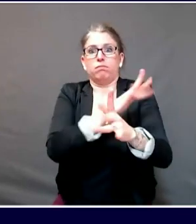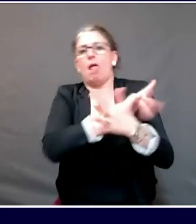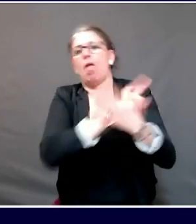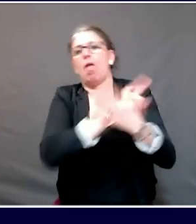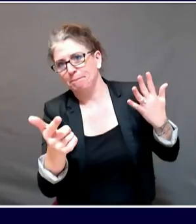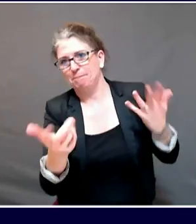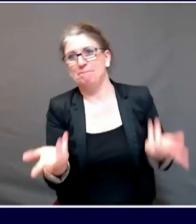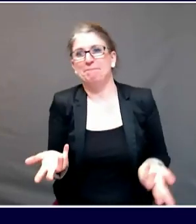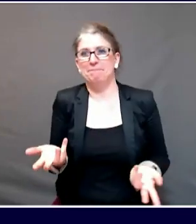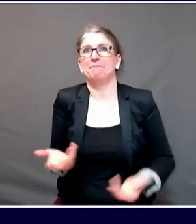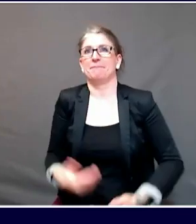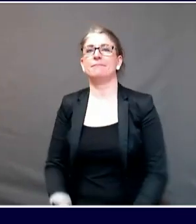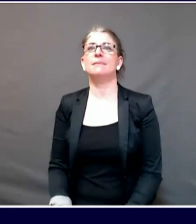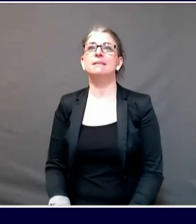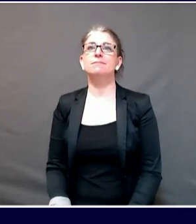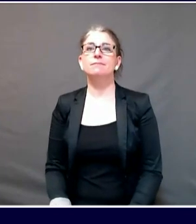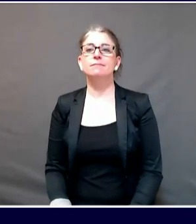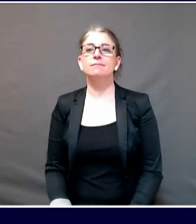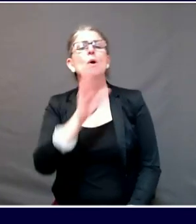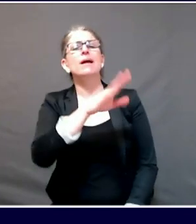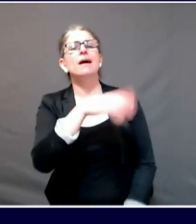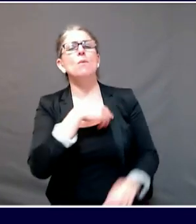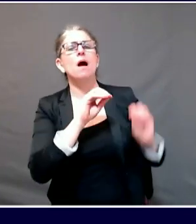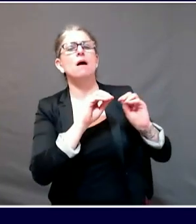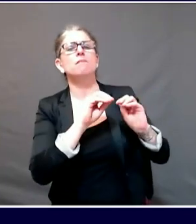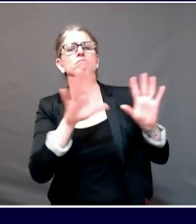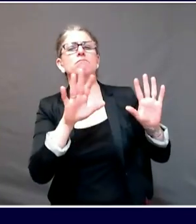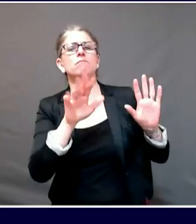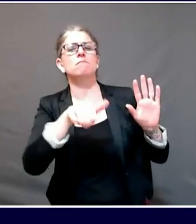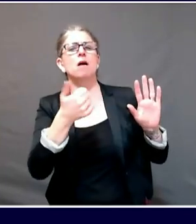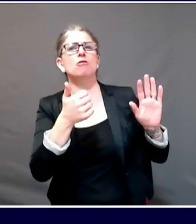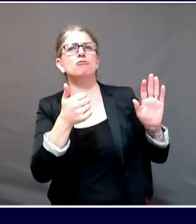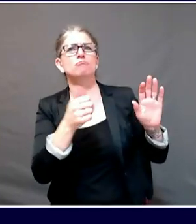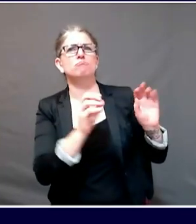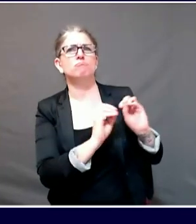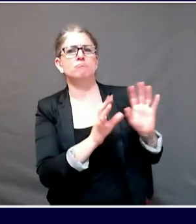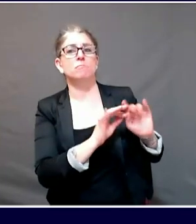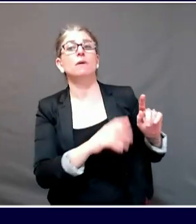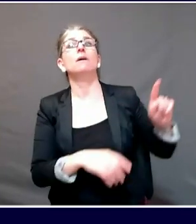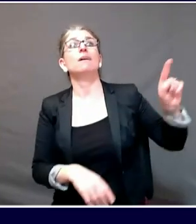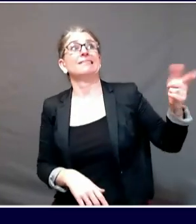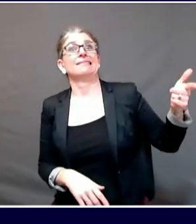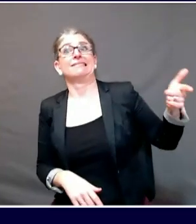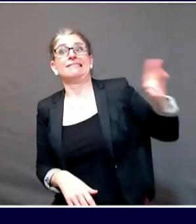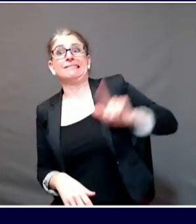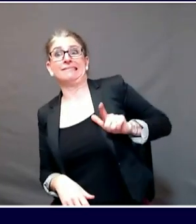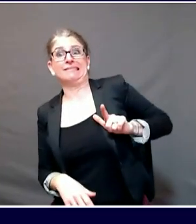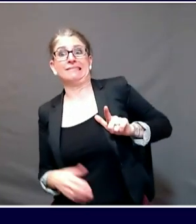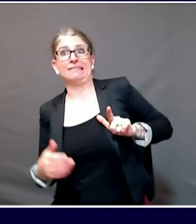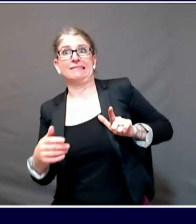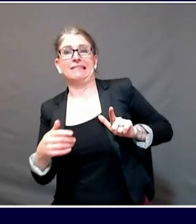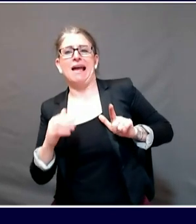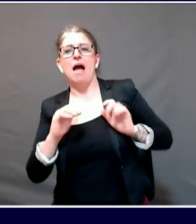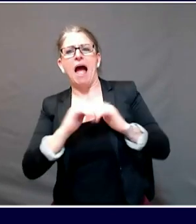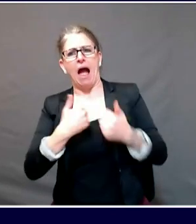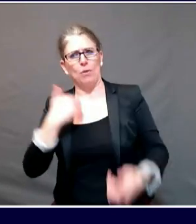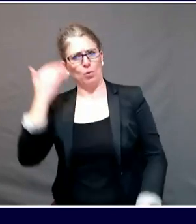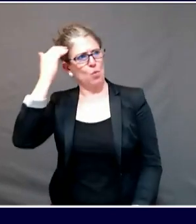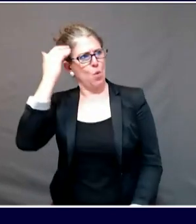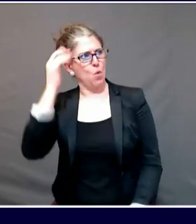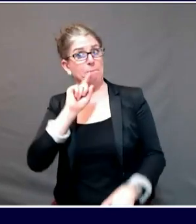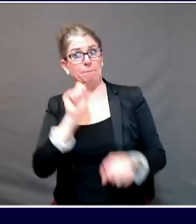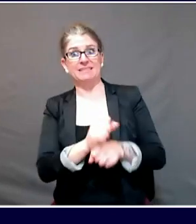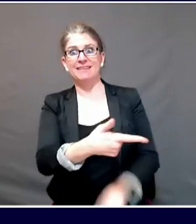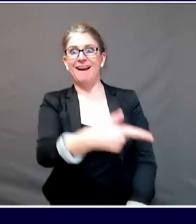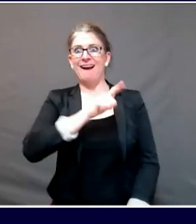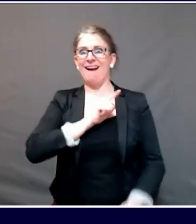be informed when it's their turn to get the vaccine? Sure. So it really does depend on which group you may be in.